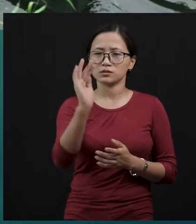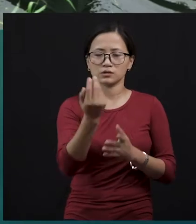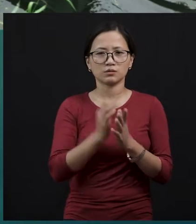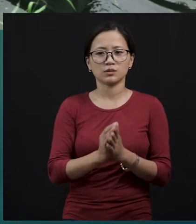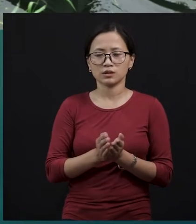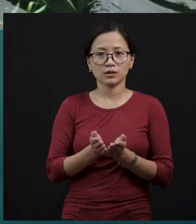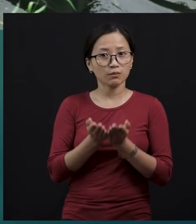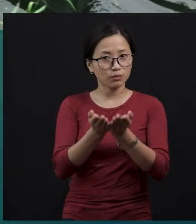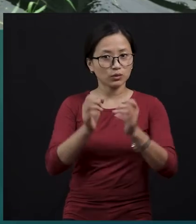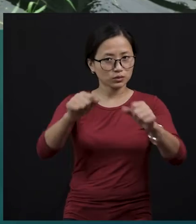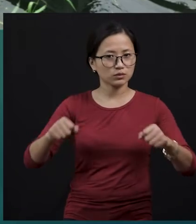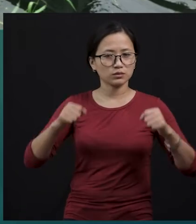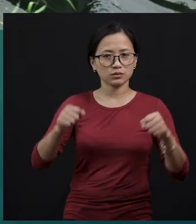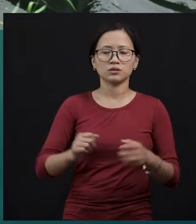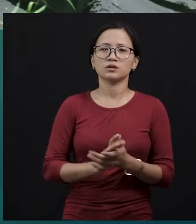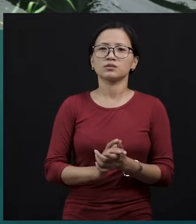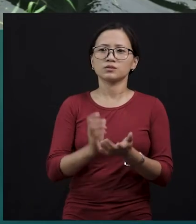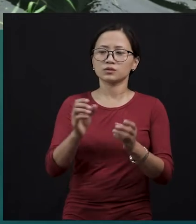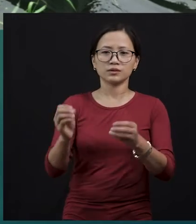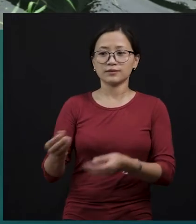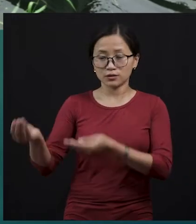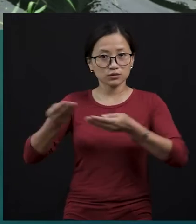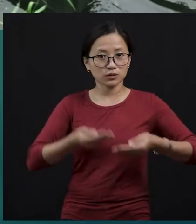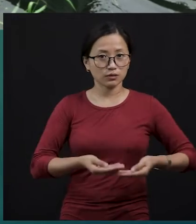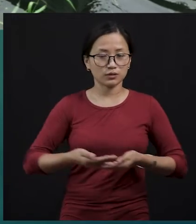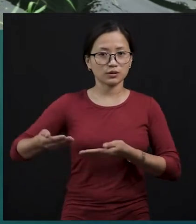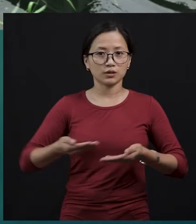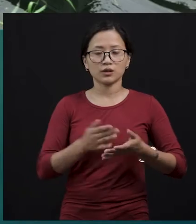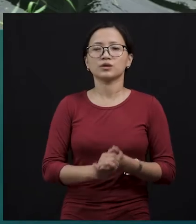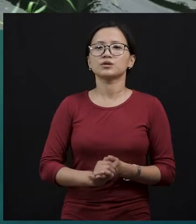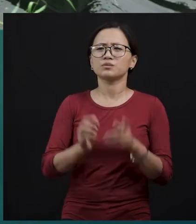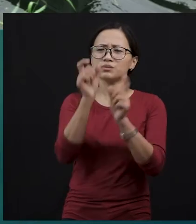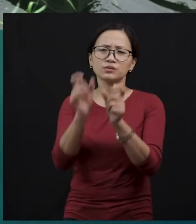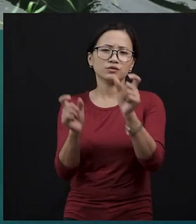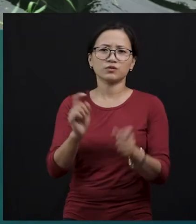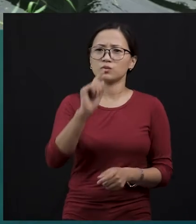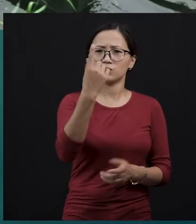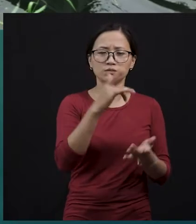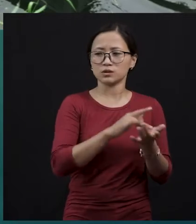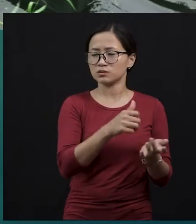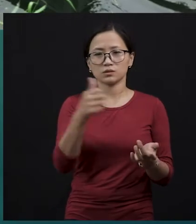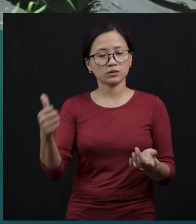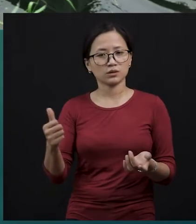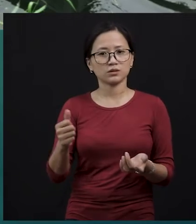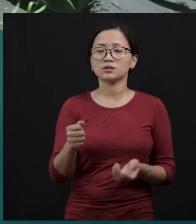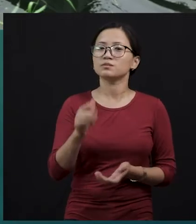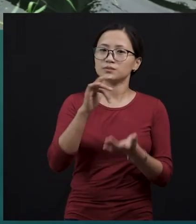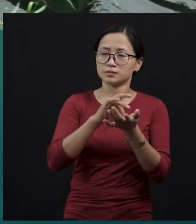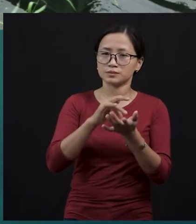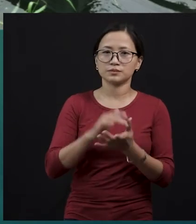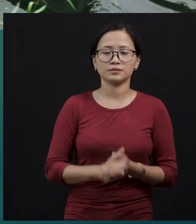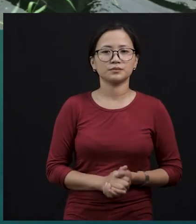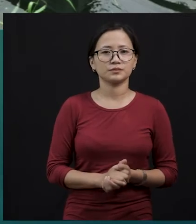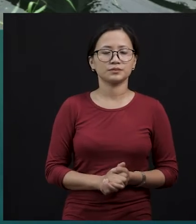that will be able to carry people from one place to another. The boats that we see in the amusement parks are usually small boats